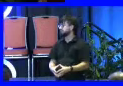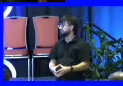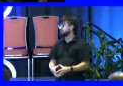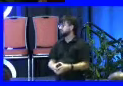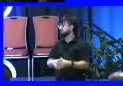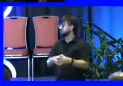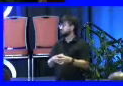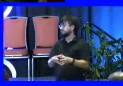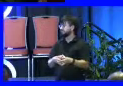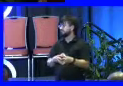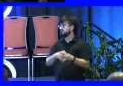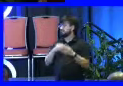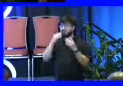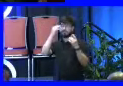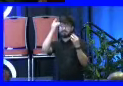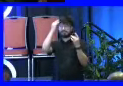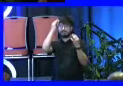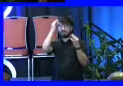Thinking about it.